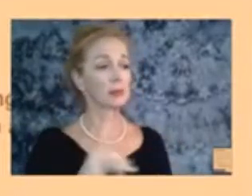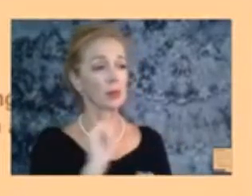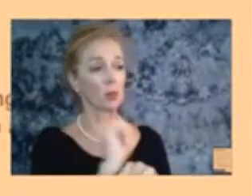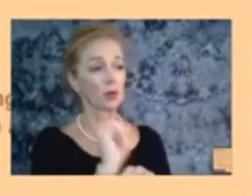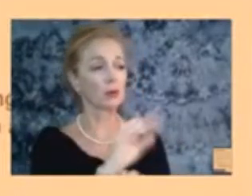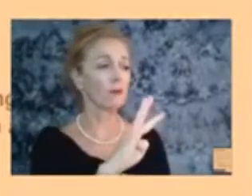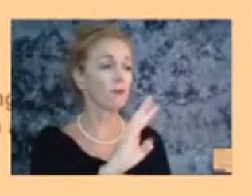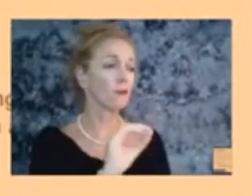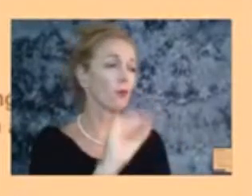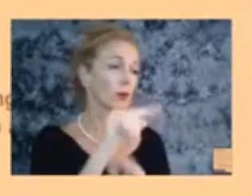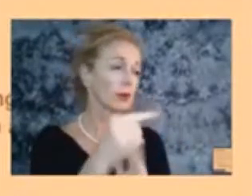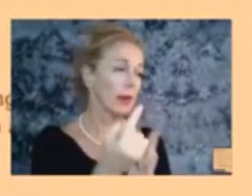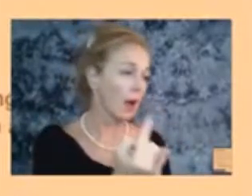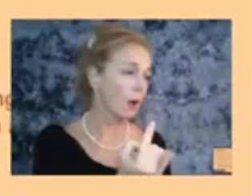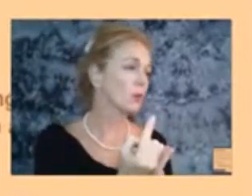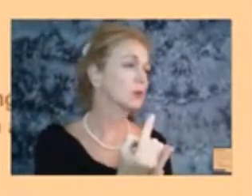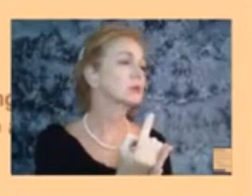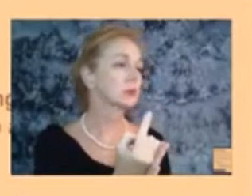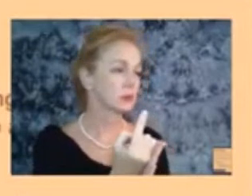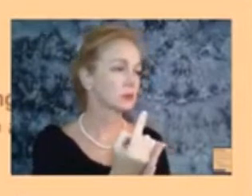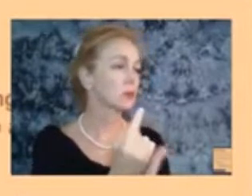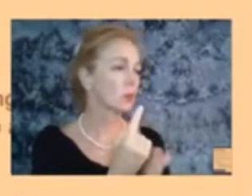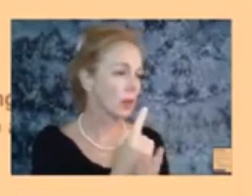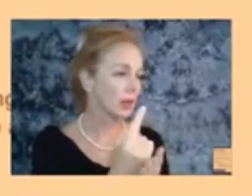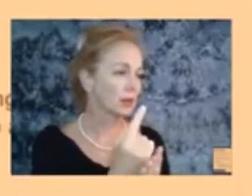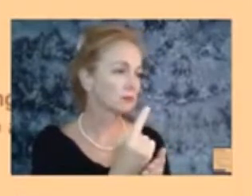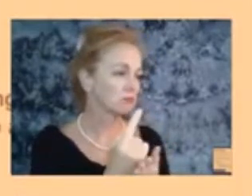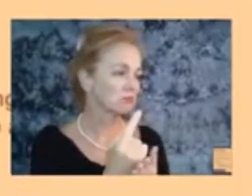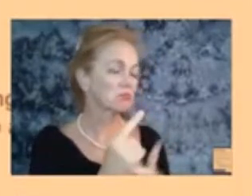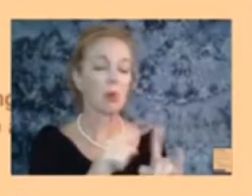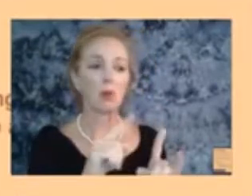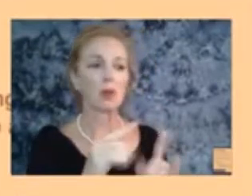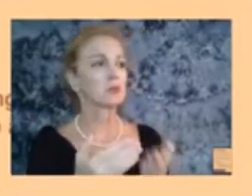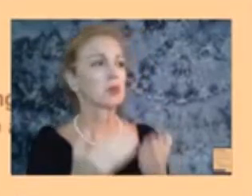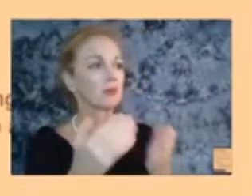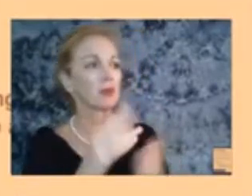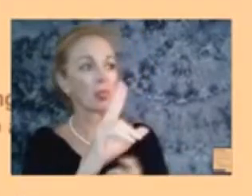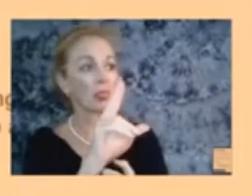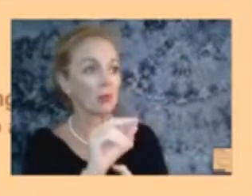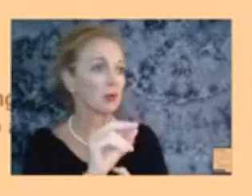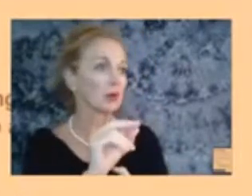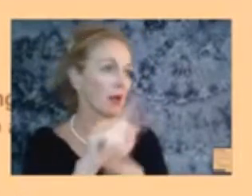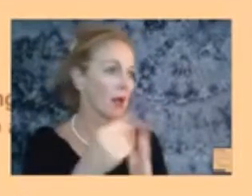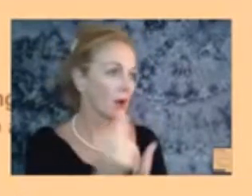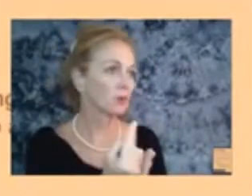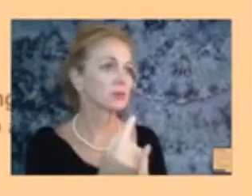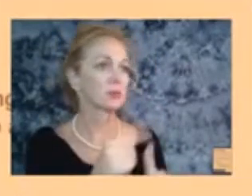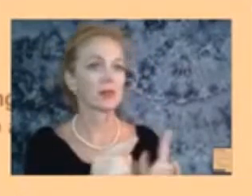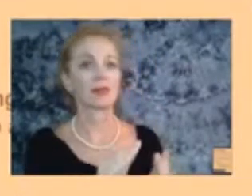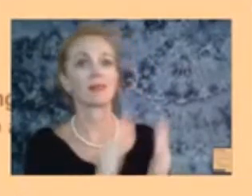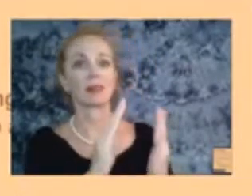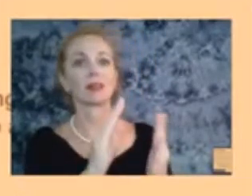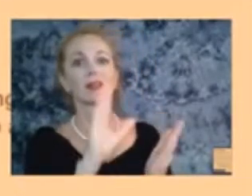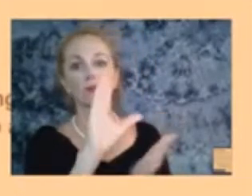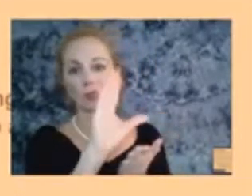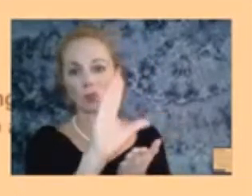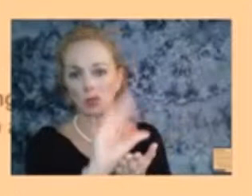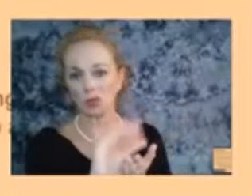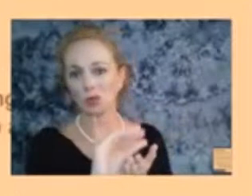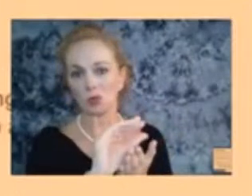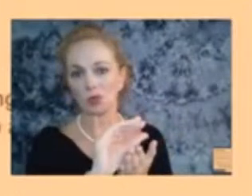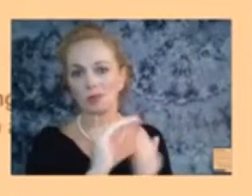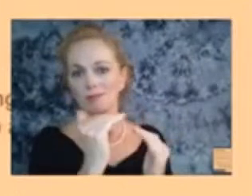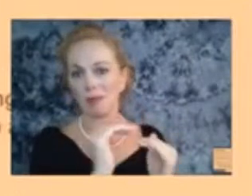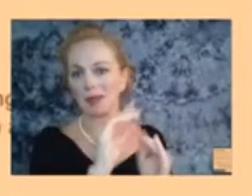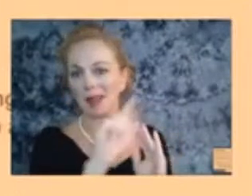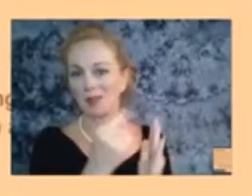with approximately 30 hours per week. So even though they're not working their full schedule, they are faced with reduced hours. A full furlough would mean